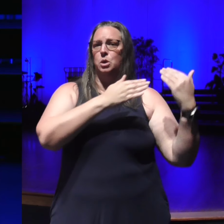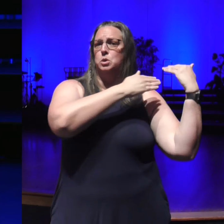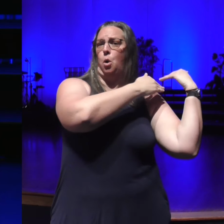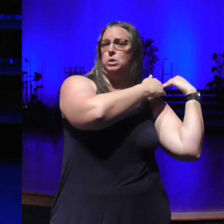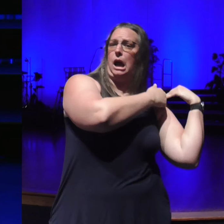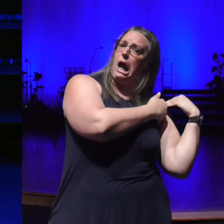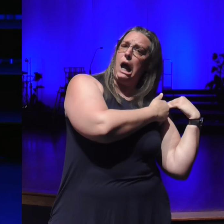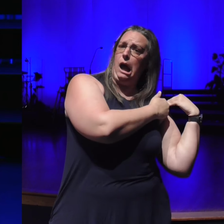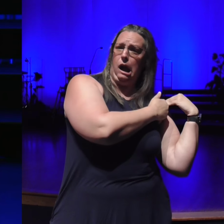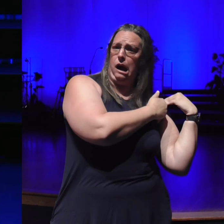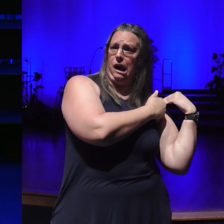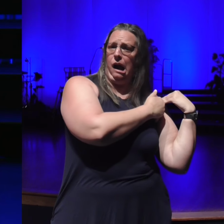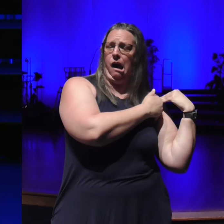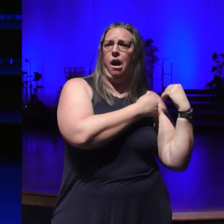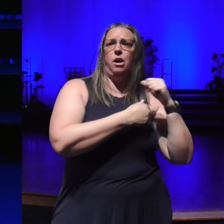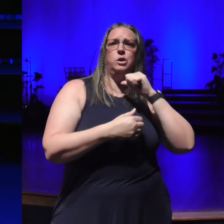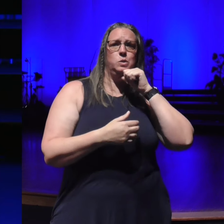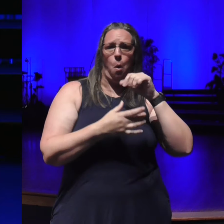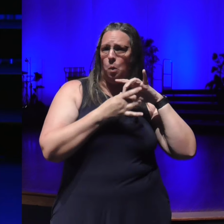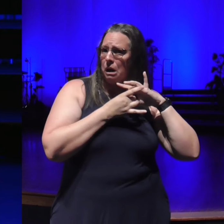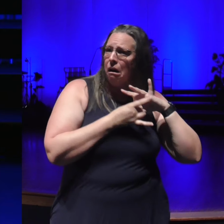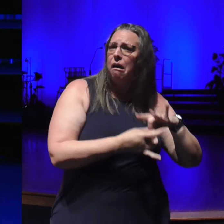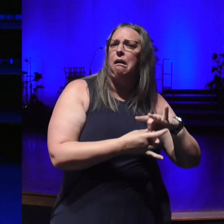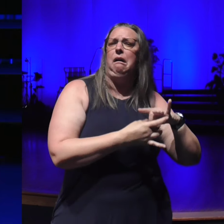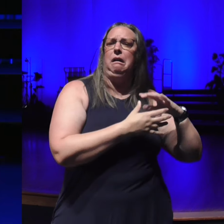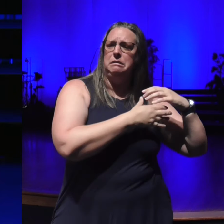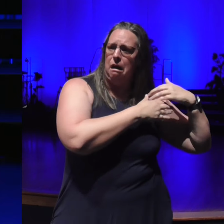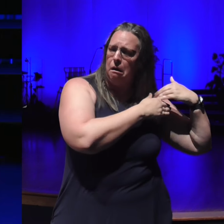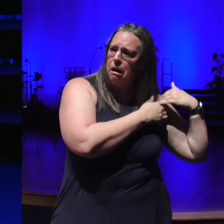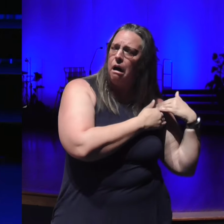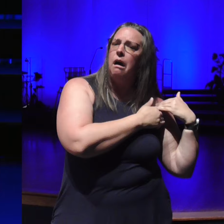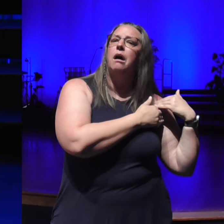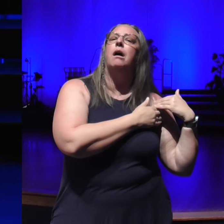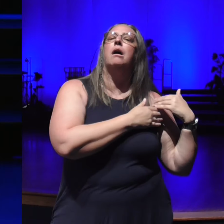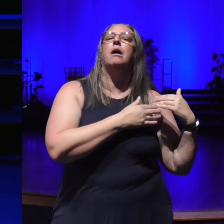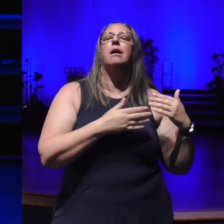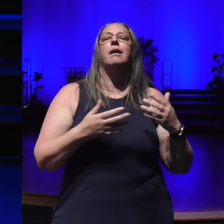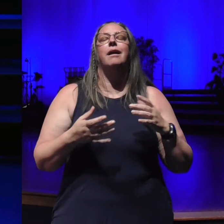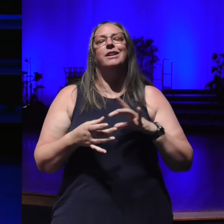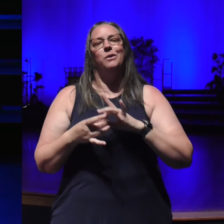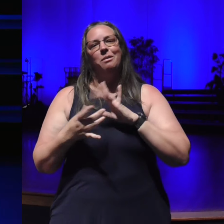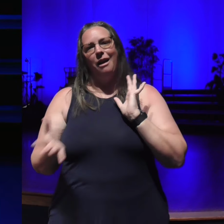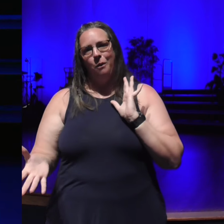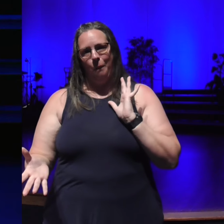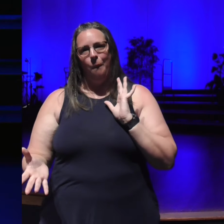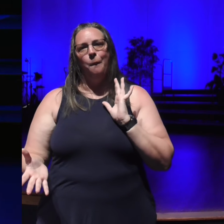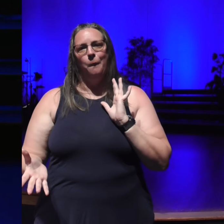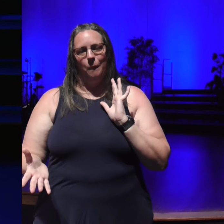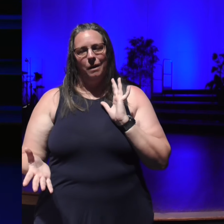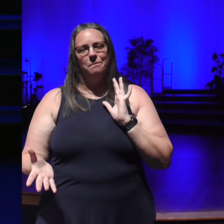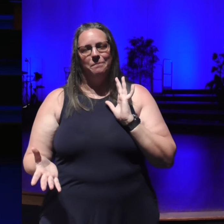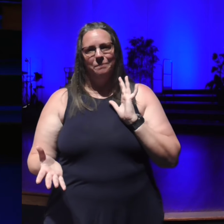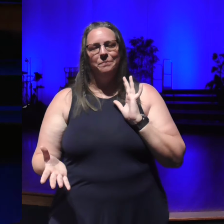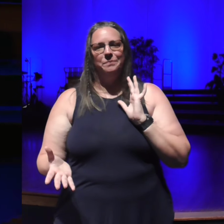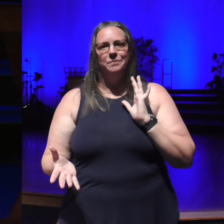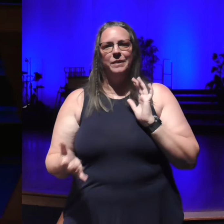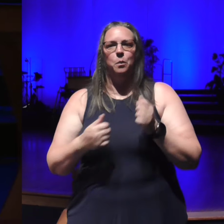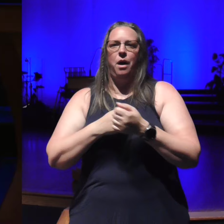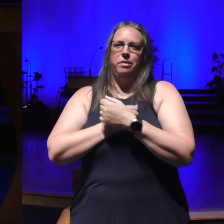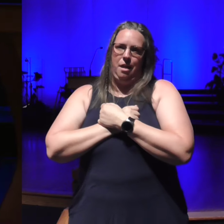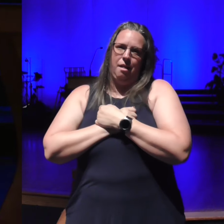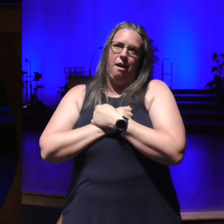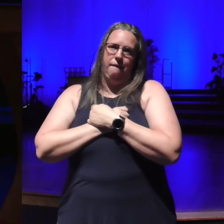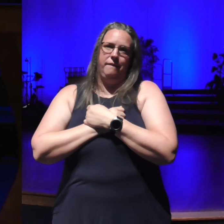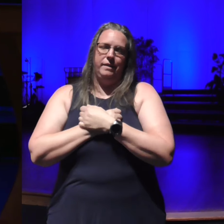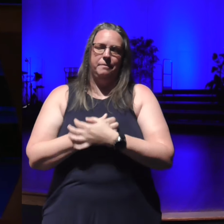holding on, that we truly embrace and allow ourselves to be embraced with that love that we truly are.